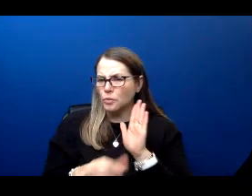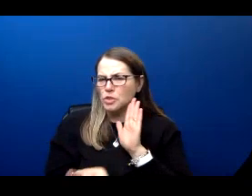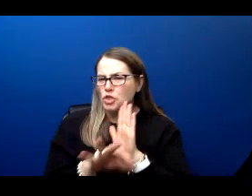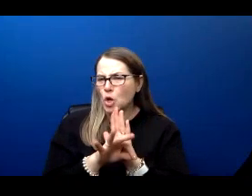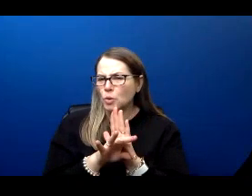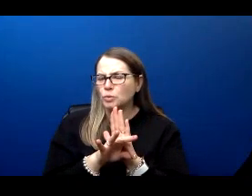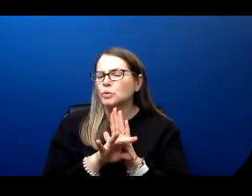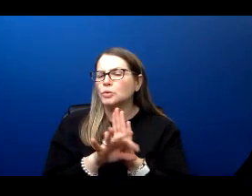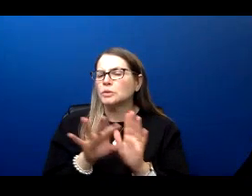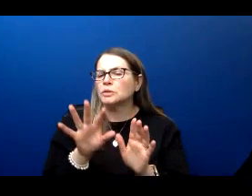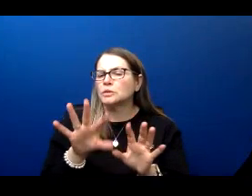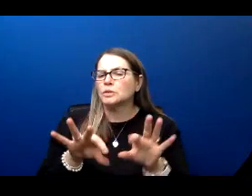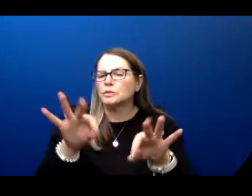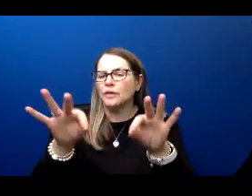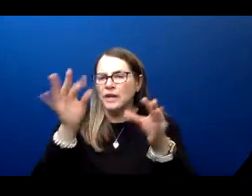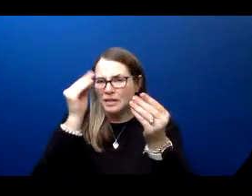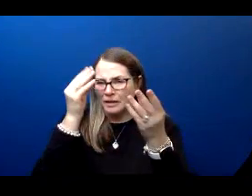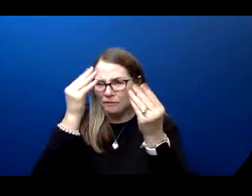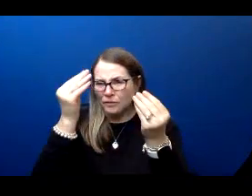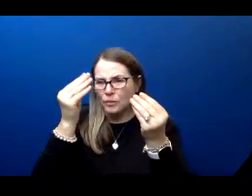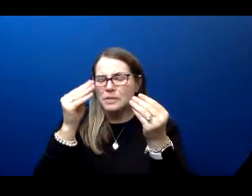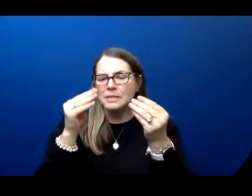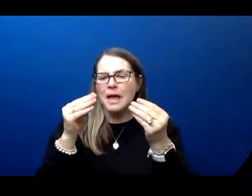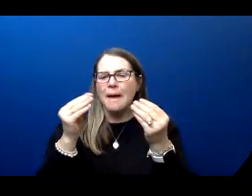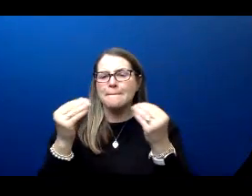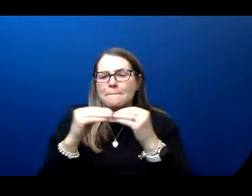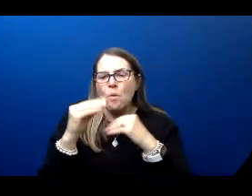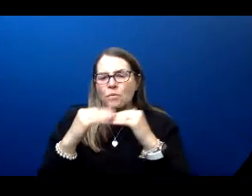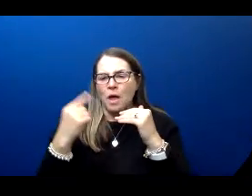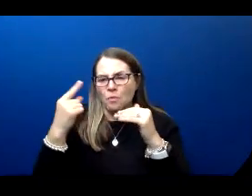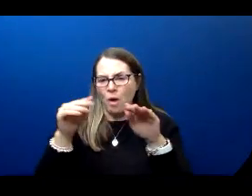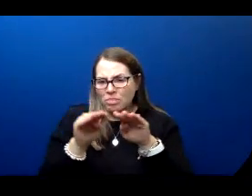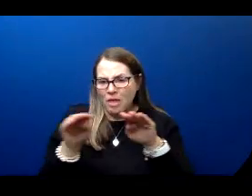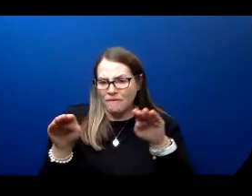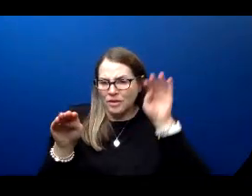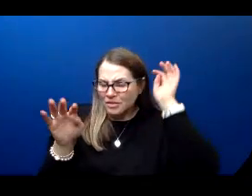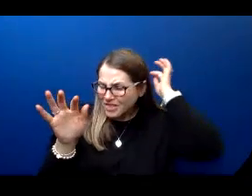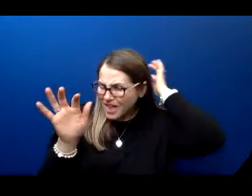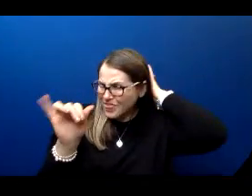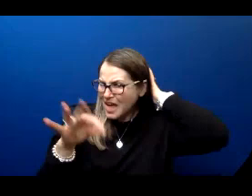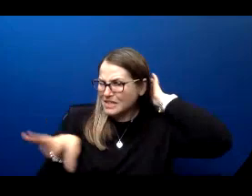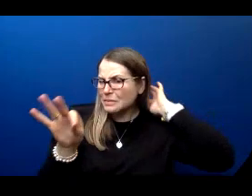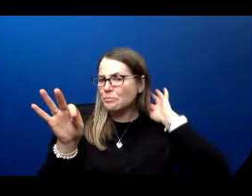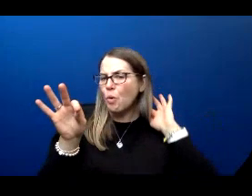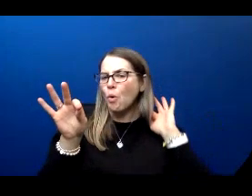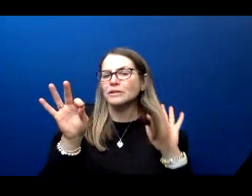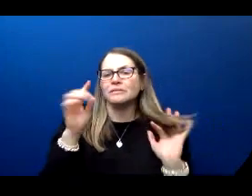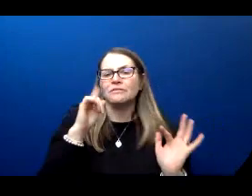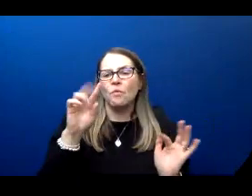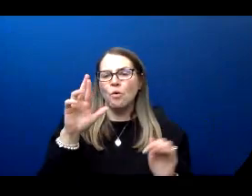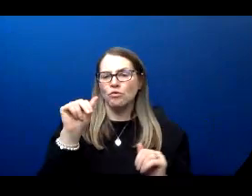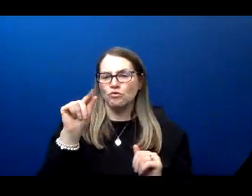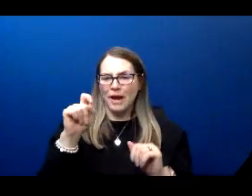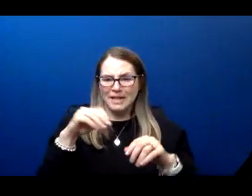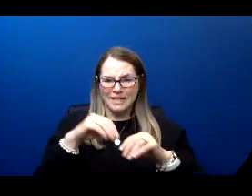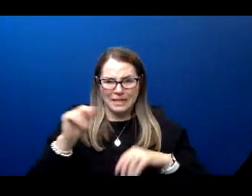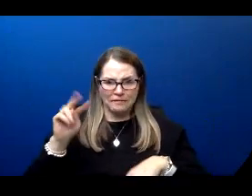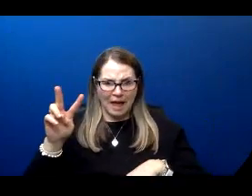capture influences at multiple levels, which can be important when reviewing vaccination rates in Nevada.